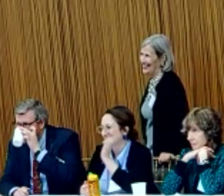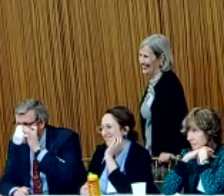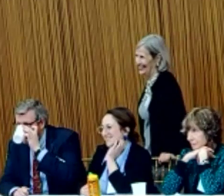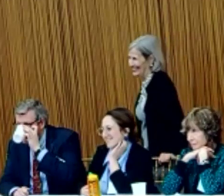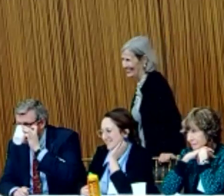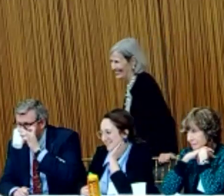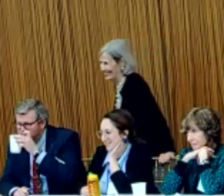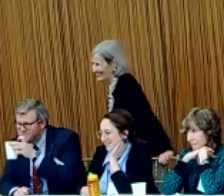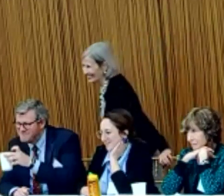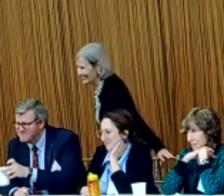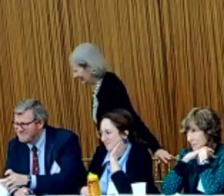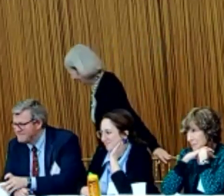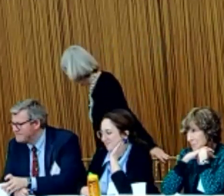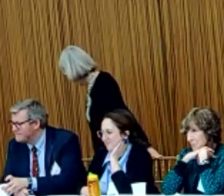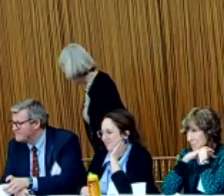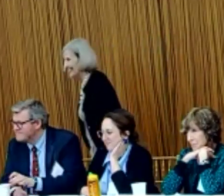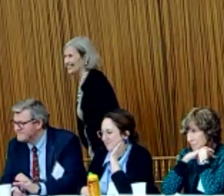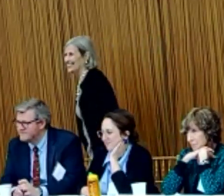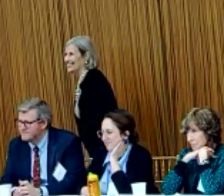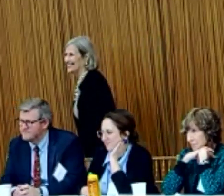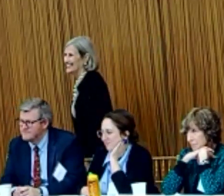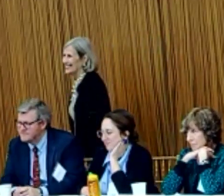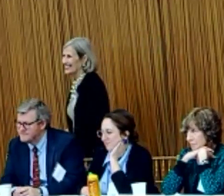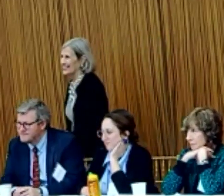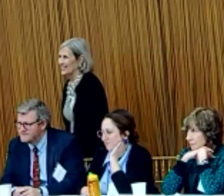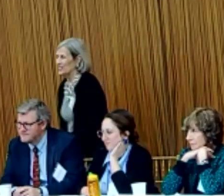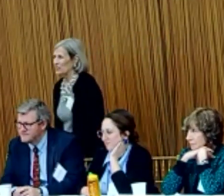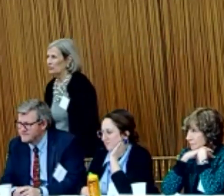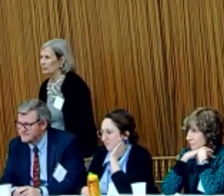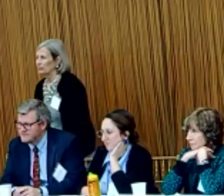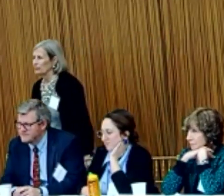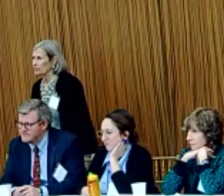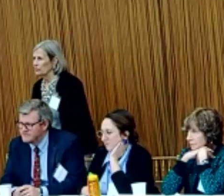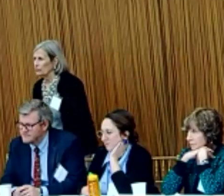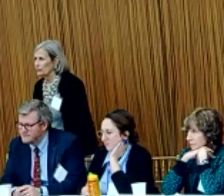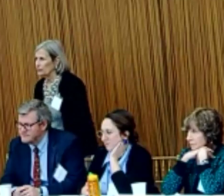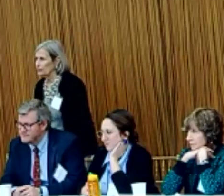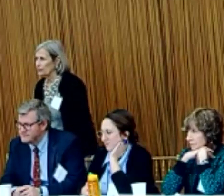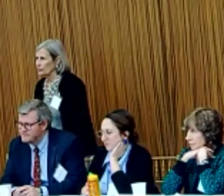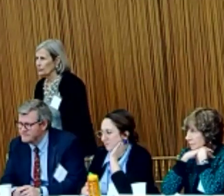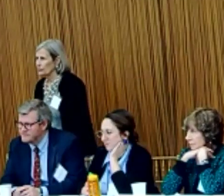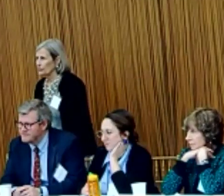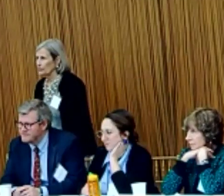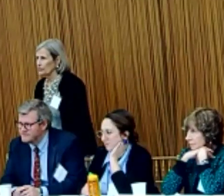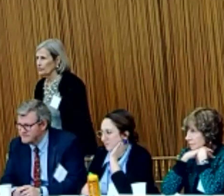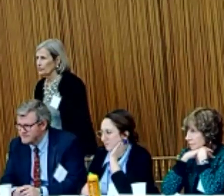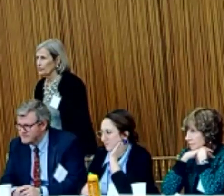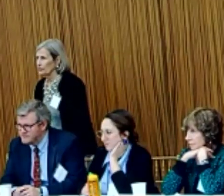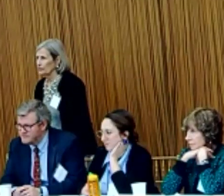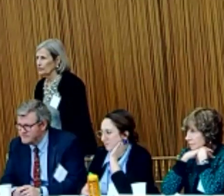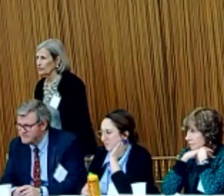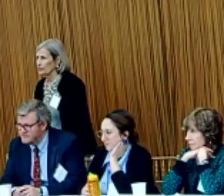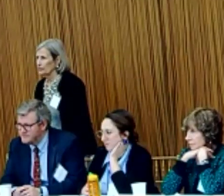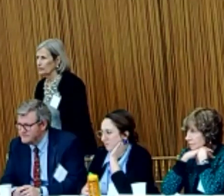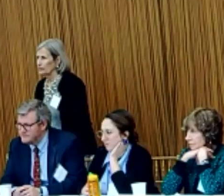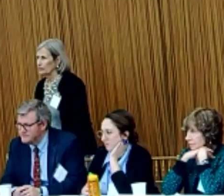often so one thing that I think was not really addressed clearly is one of the reason why vouchers